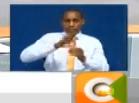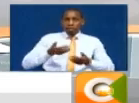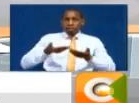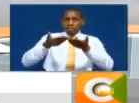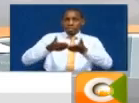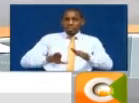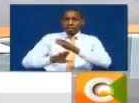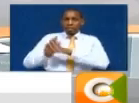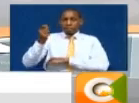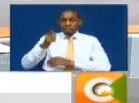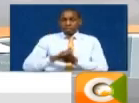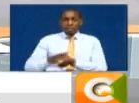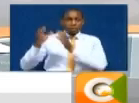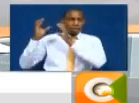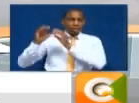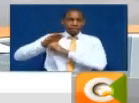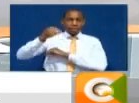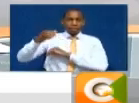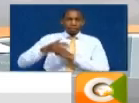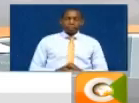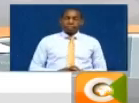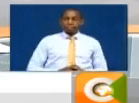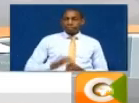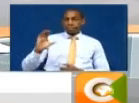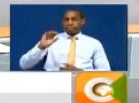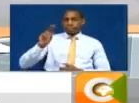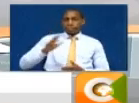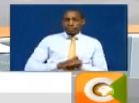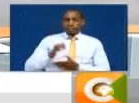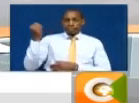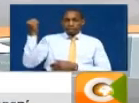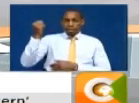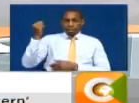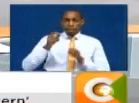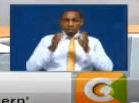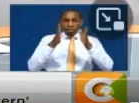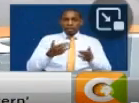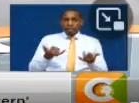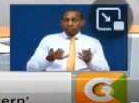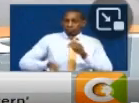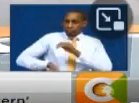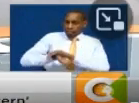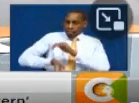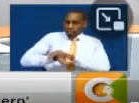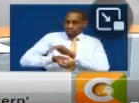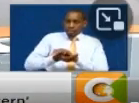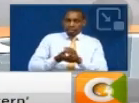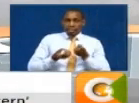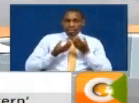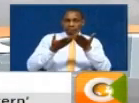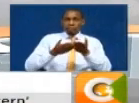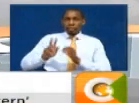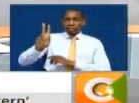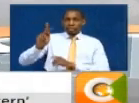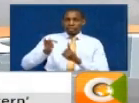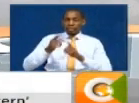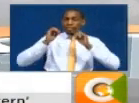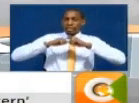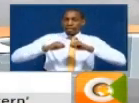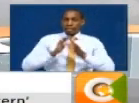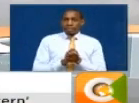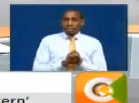the deputy president in Kilifi County. Citizen TV's political editor, Francis Gashuri, now walks us through the detailed Kenya Kwanza